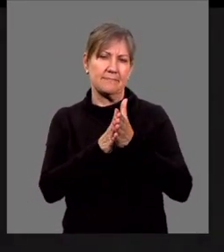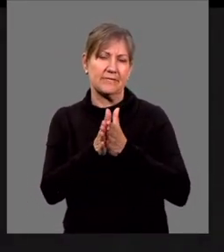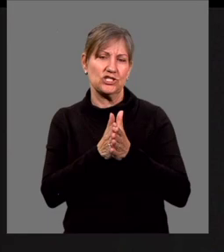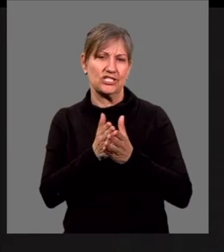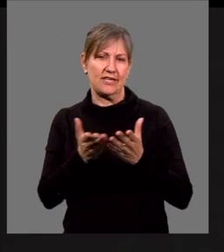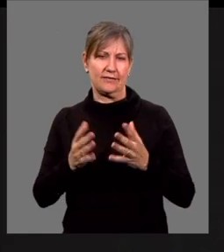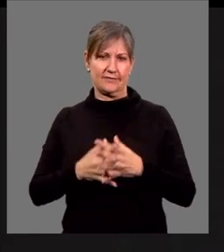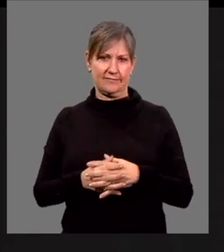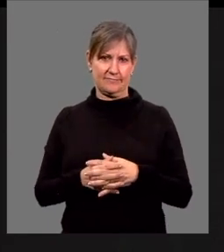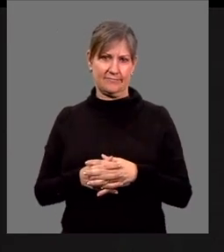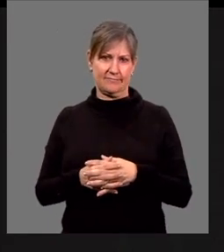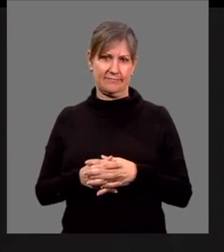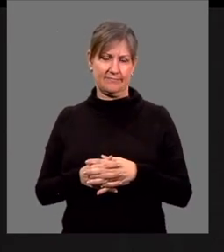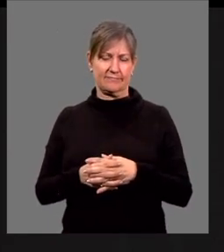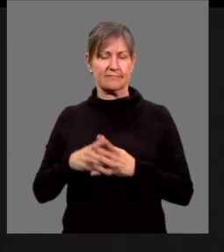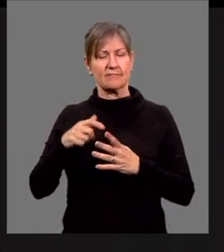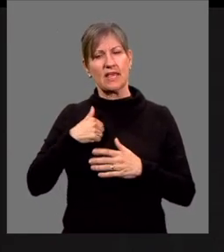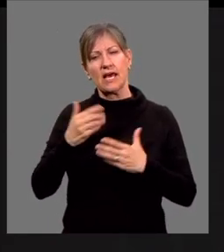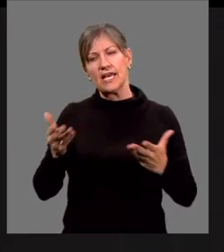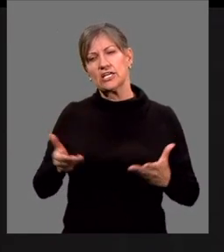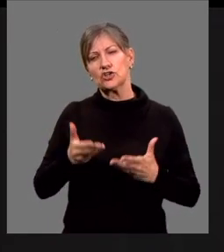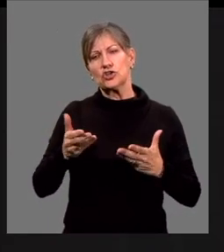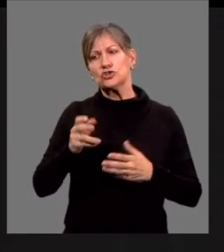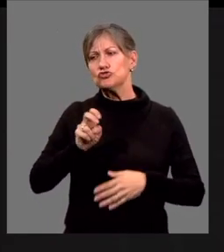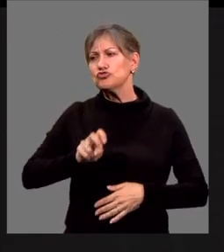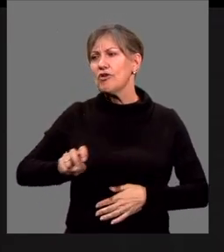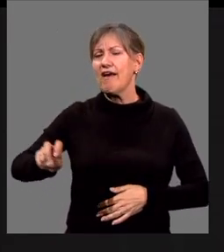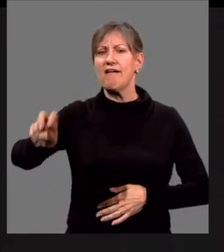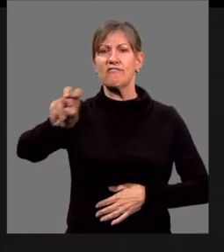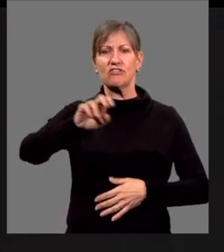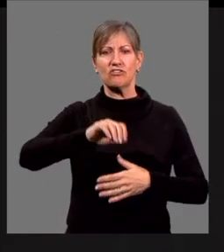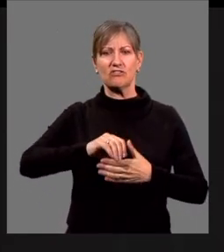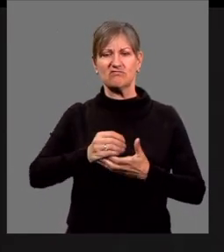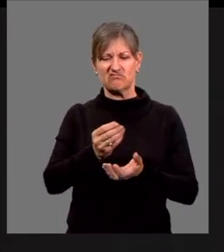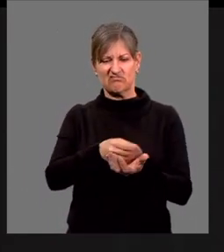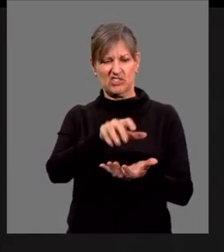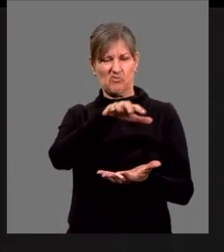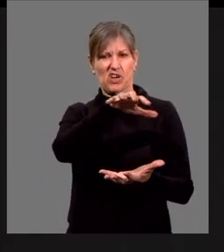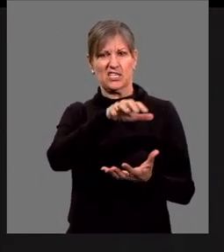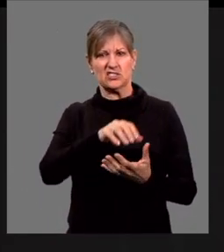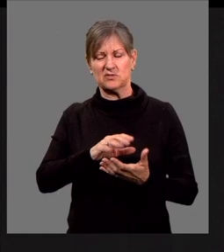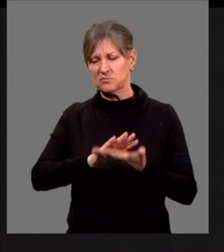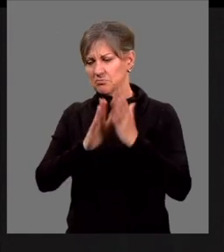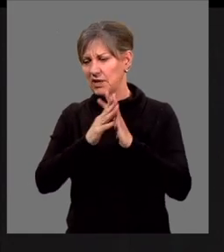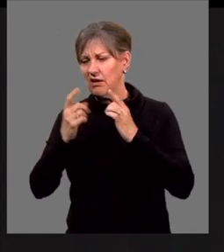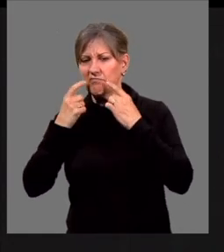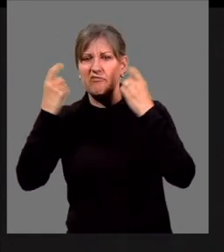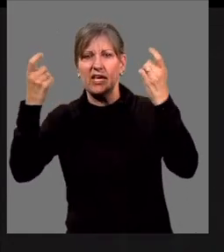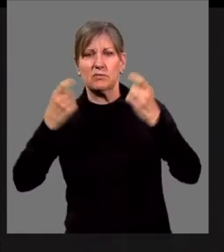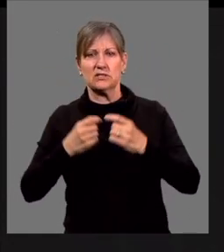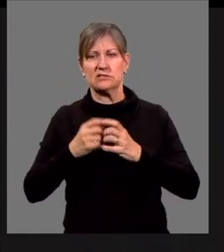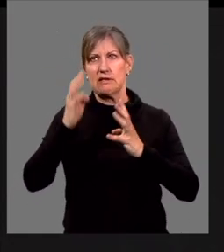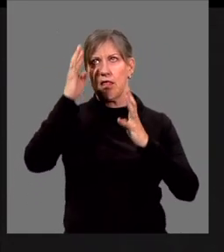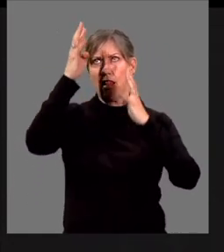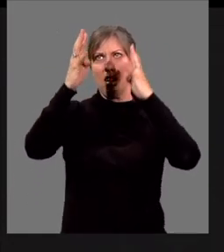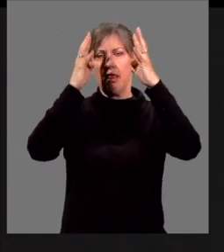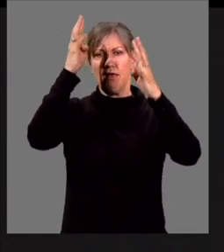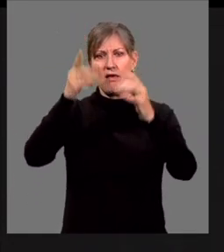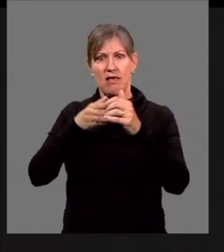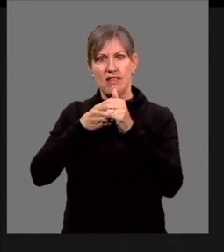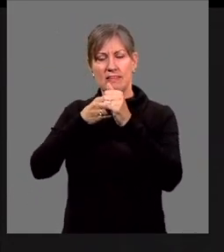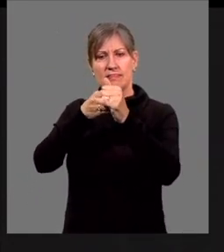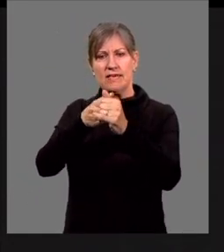things. I encourage you to travel, get rich, get famous, innovate,